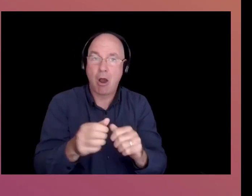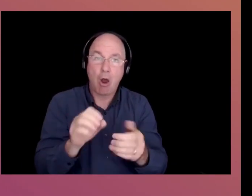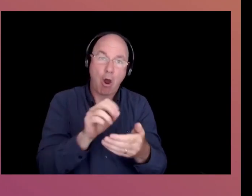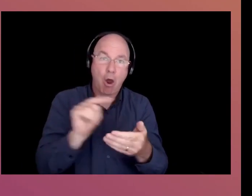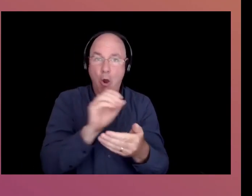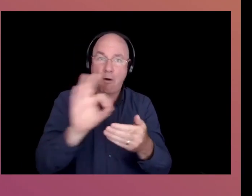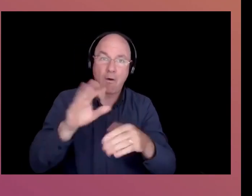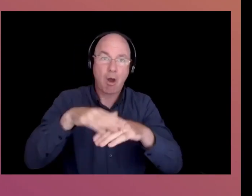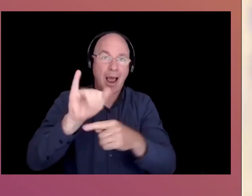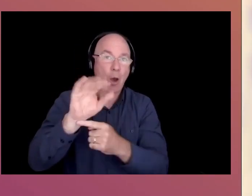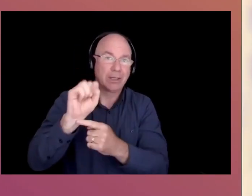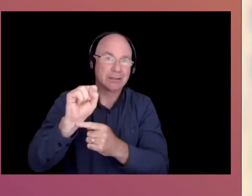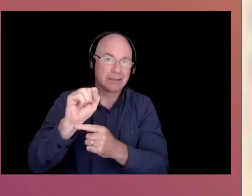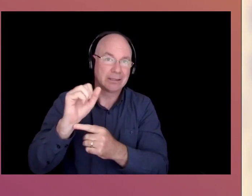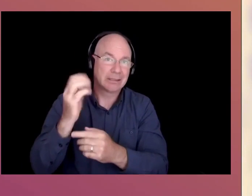iOS device.